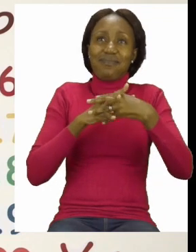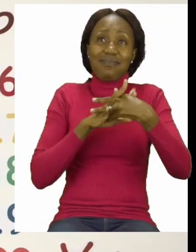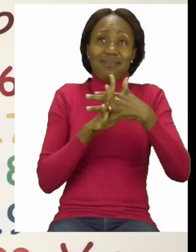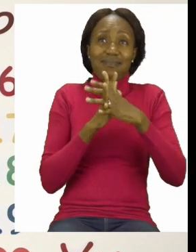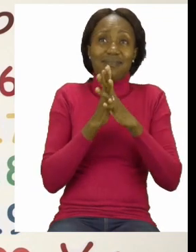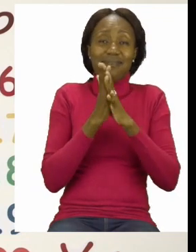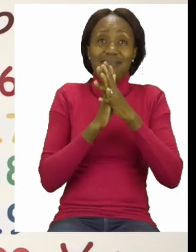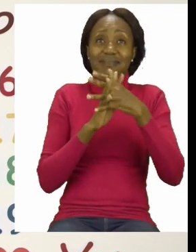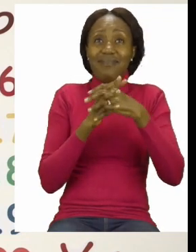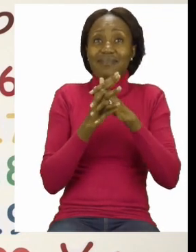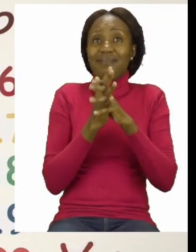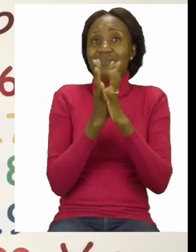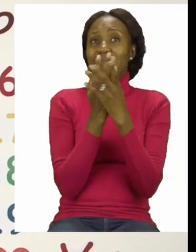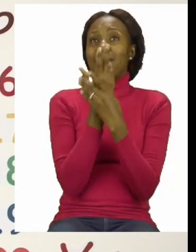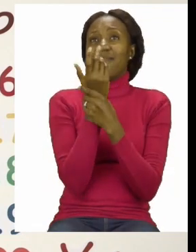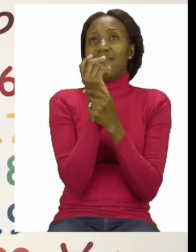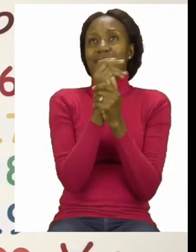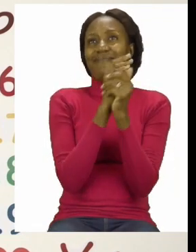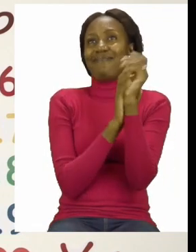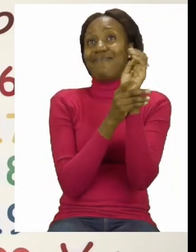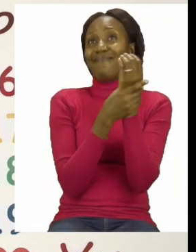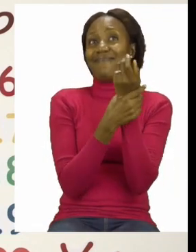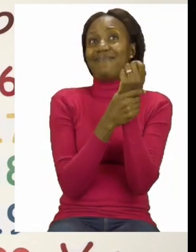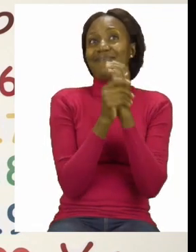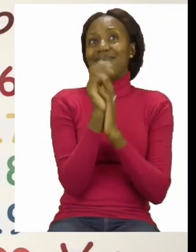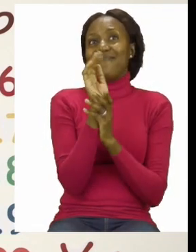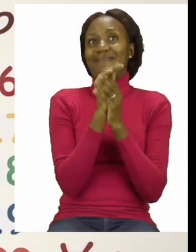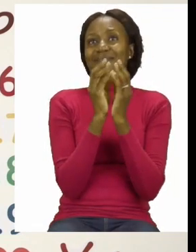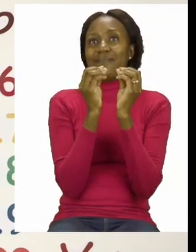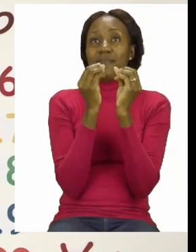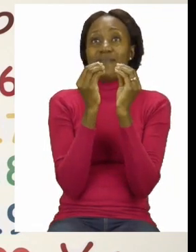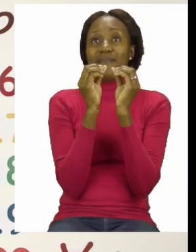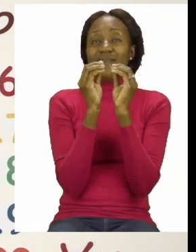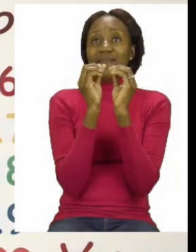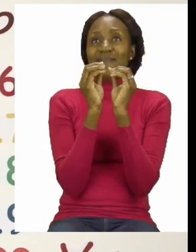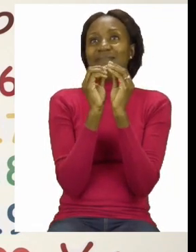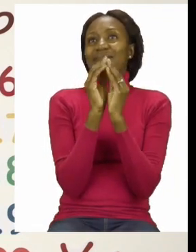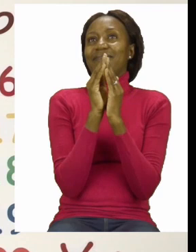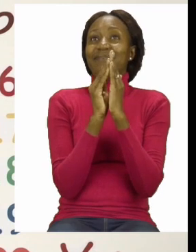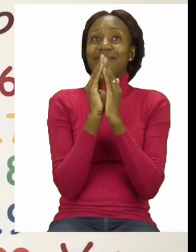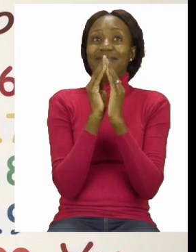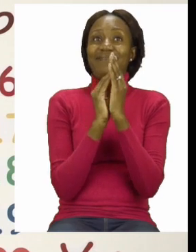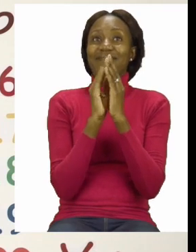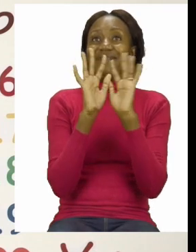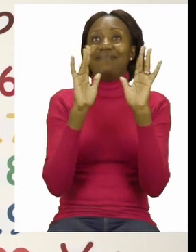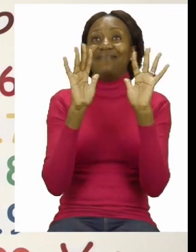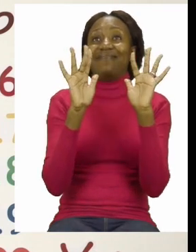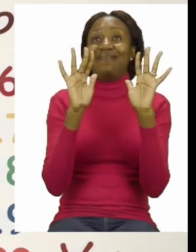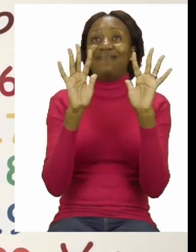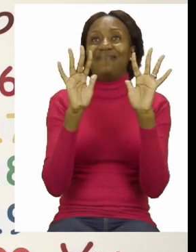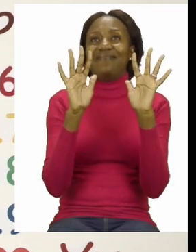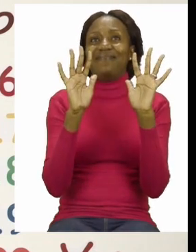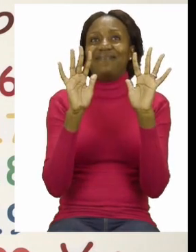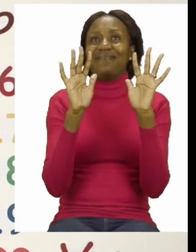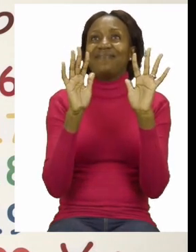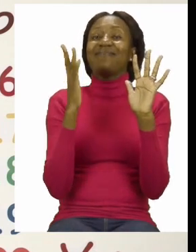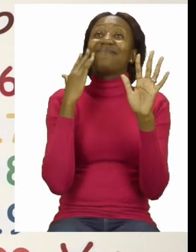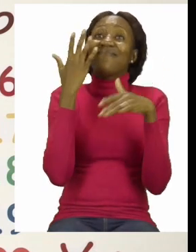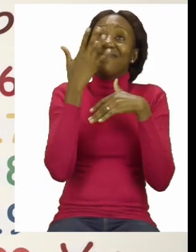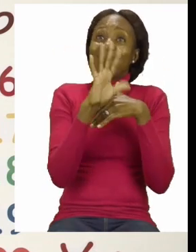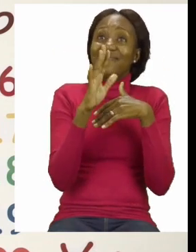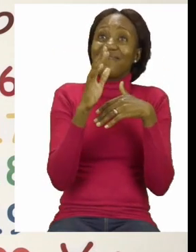well done, on your wrists and on your fingertips as well. Then, after washing